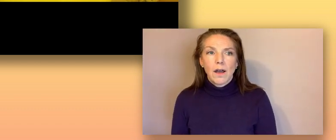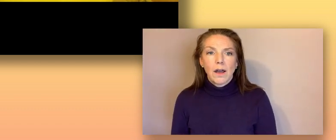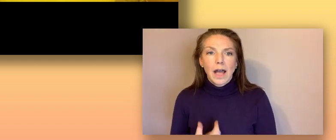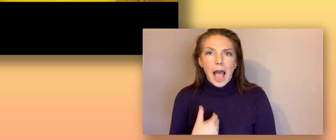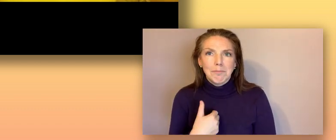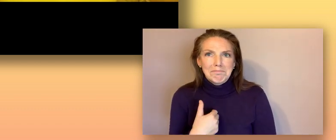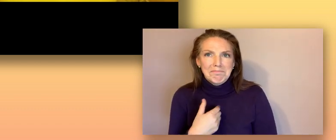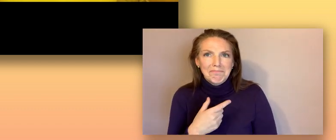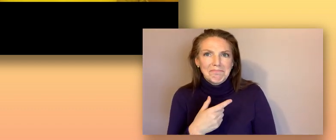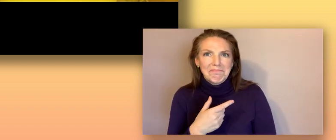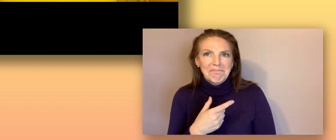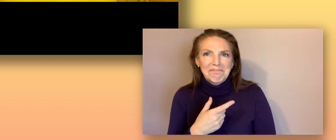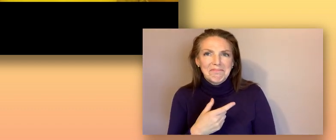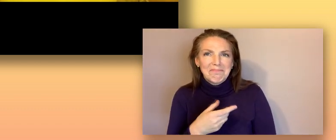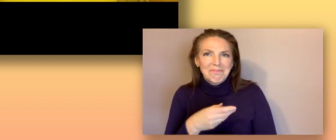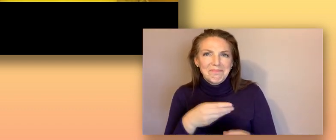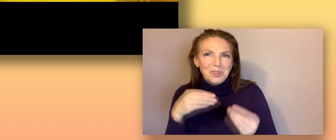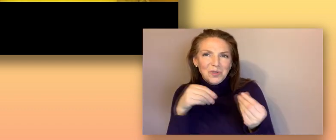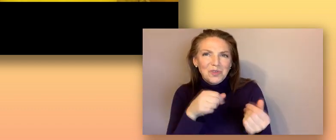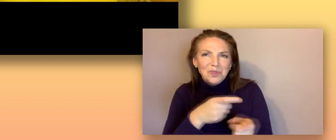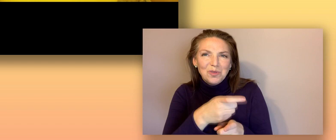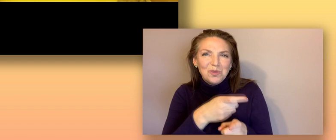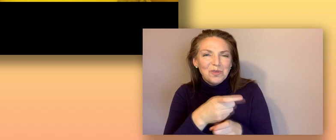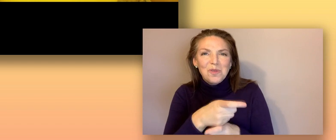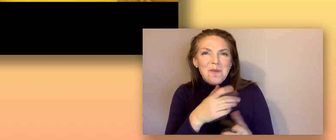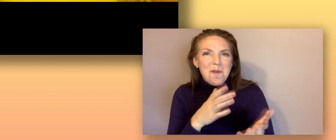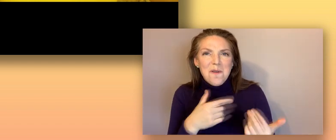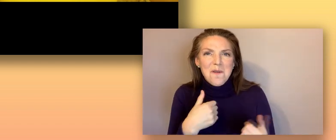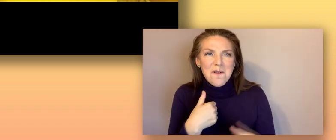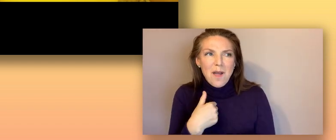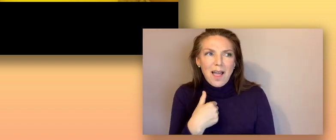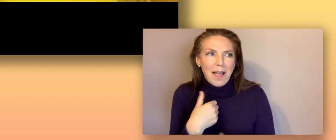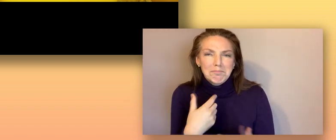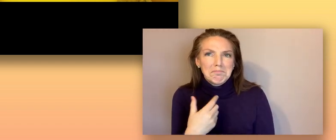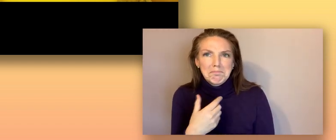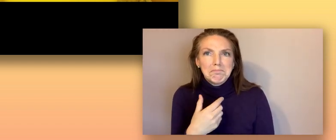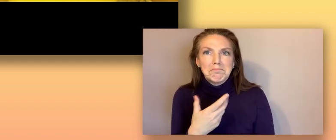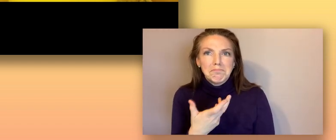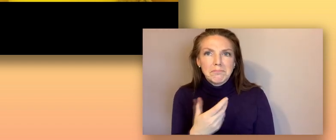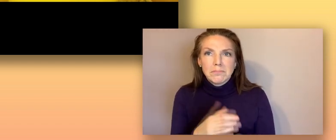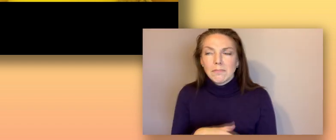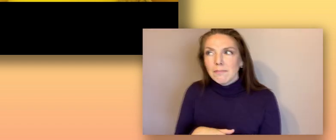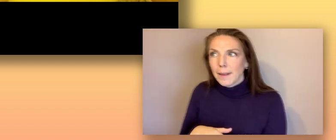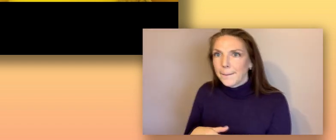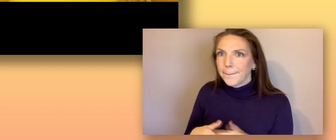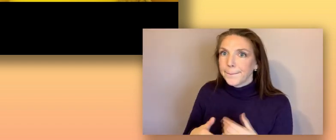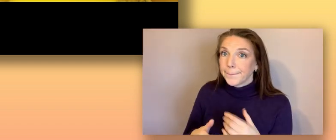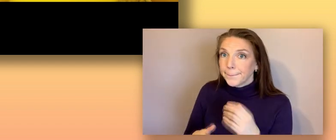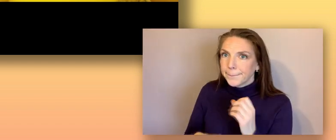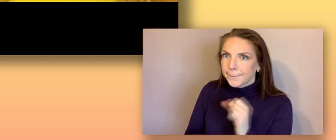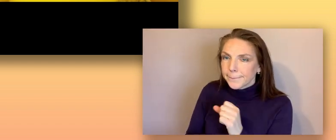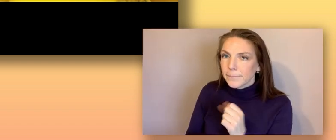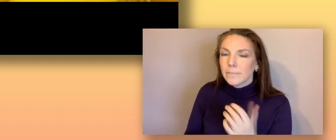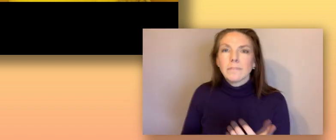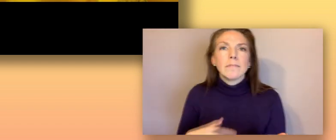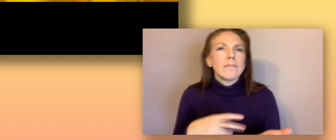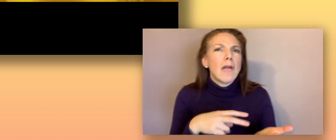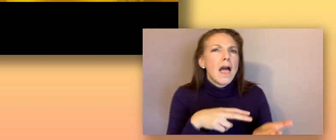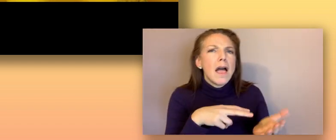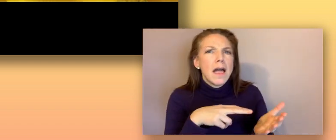I was just joking. I mean, I don't really, you know. Uh-huh. I